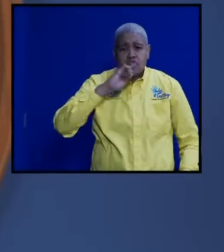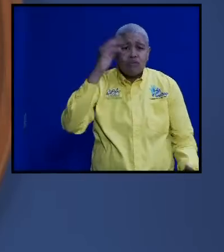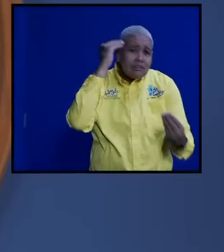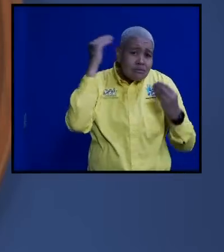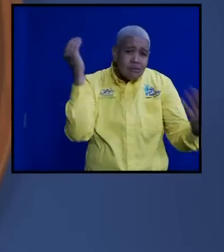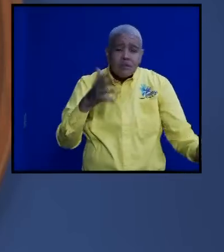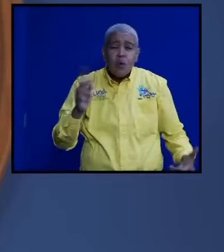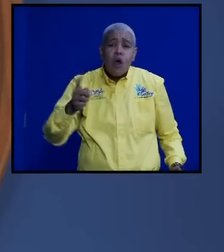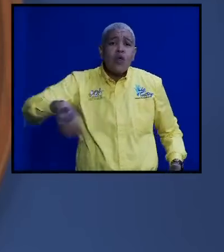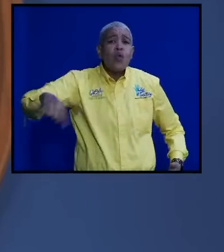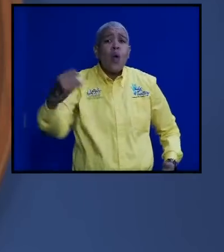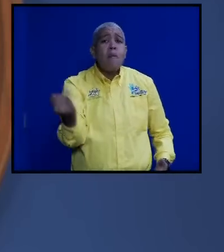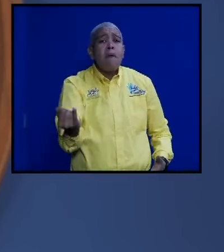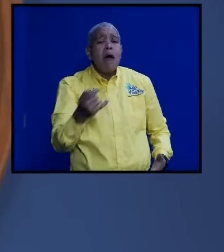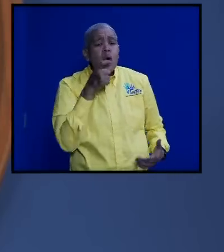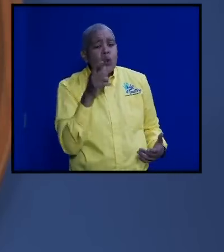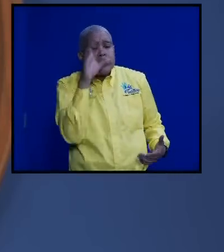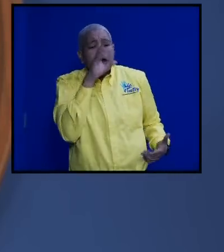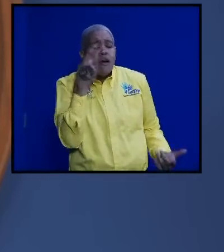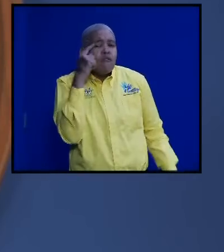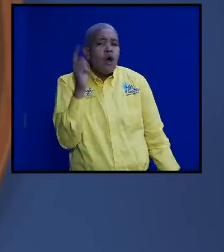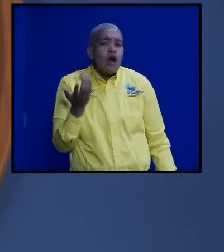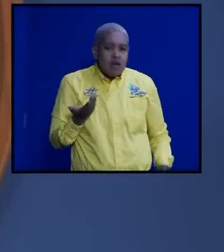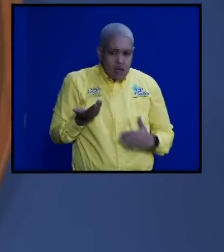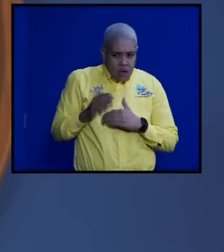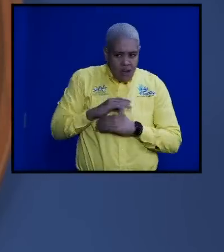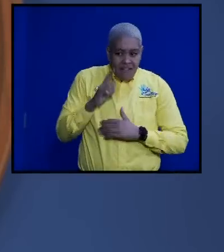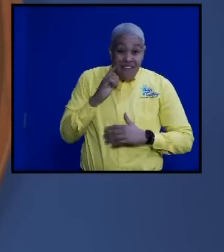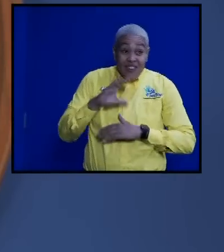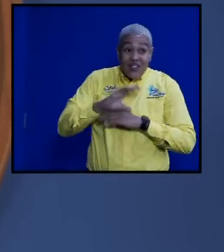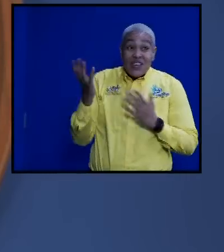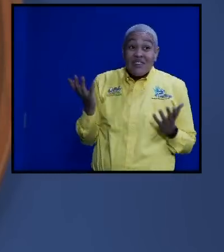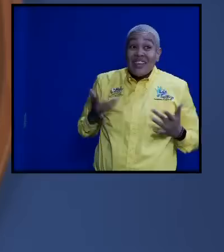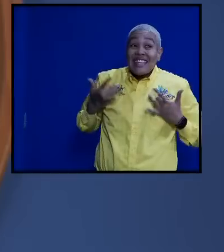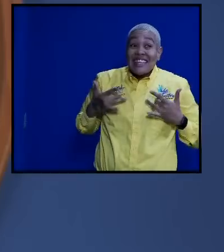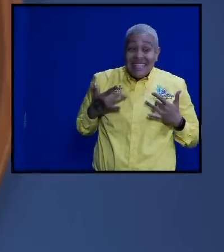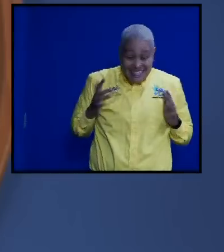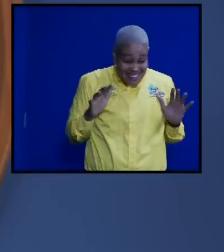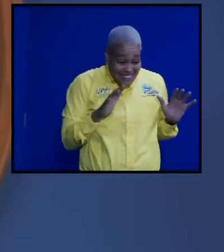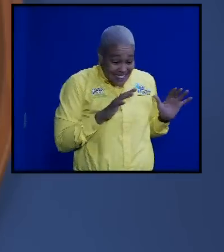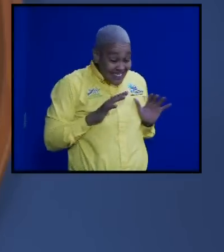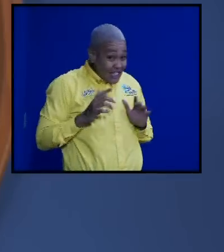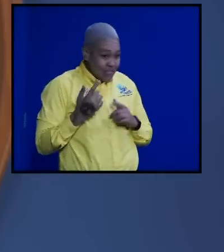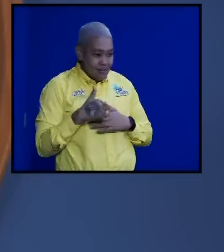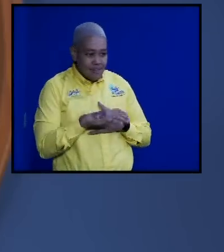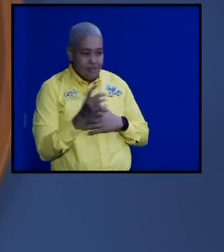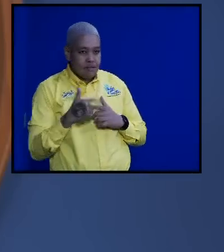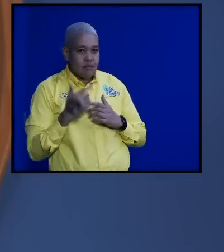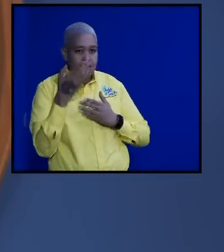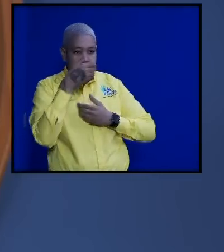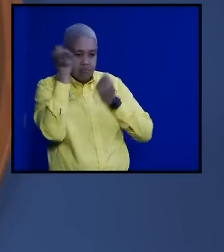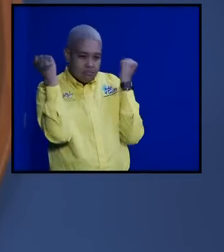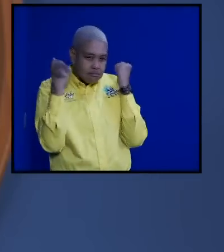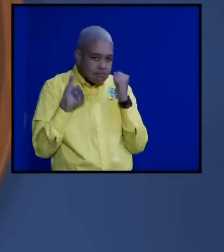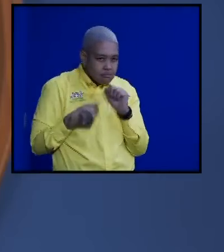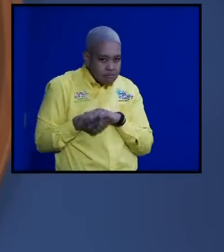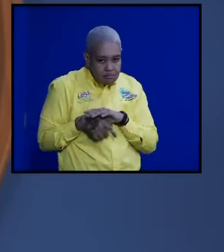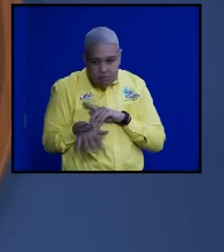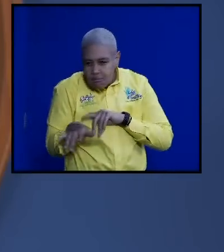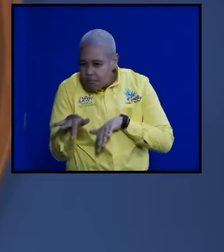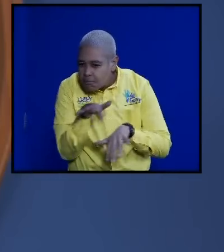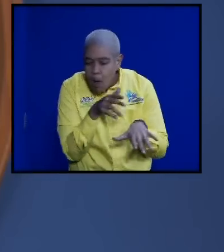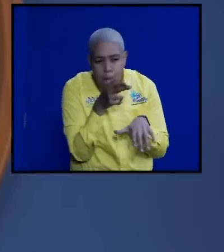that there are those criminals who are seeking to use the cover of the festivities over this period to mask their movements, carry